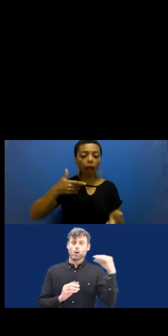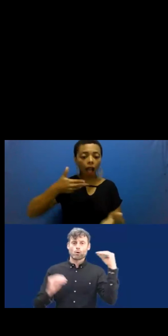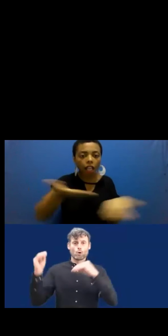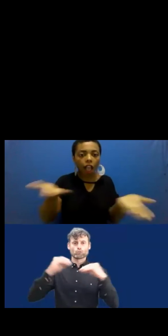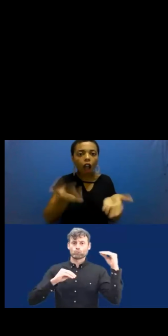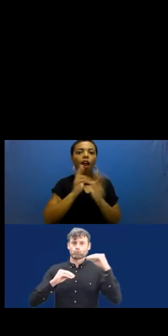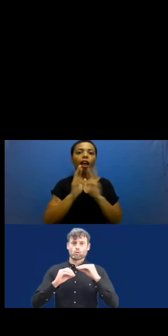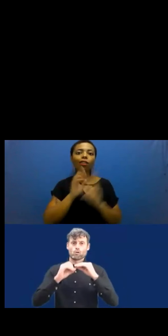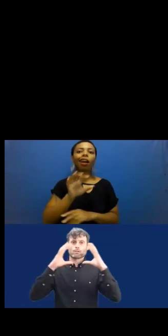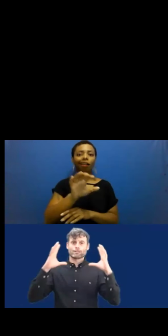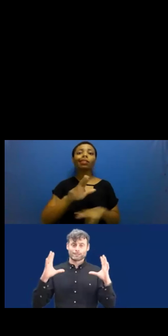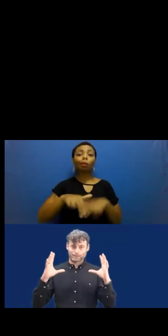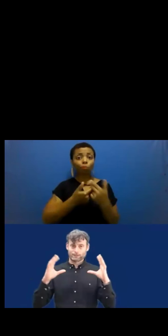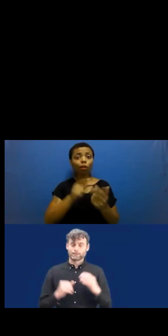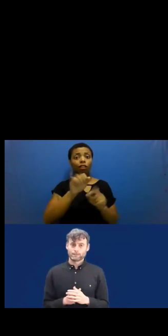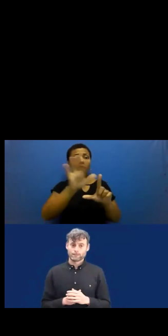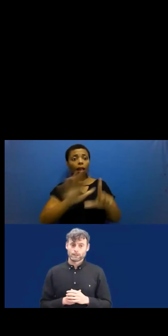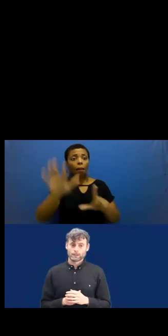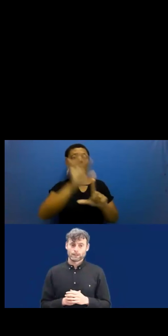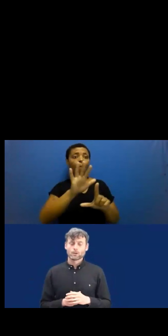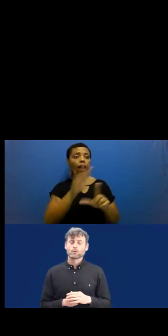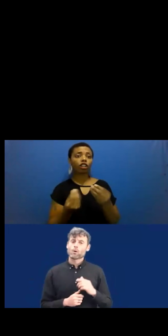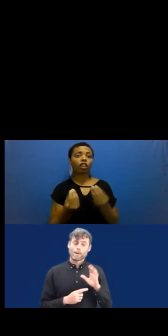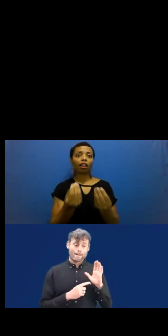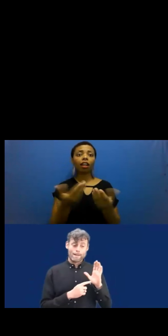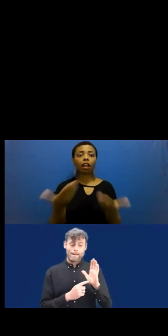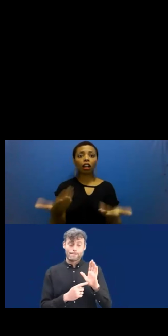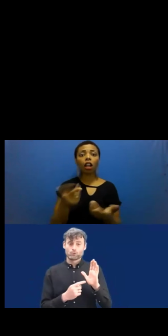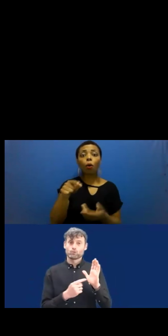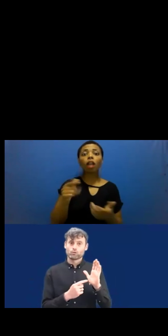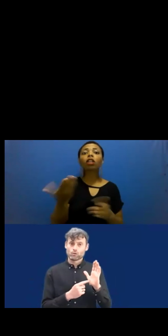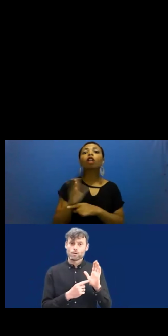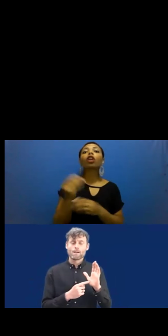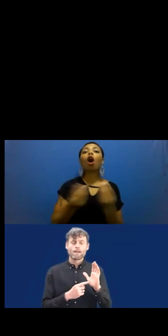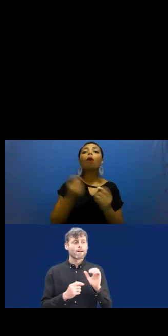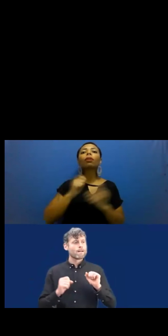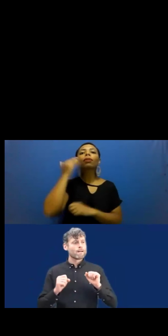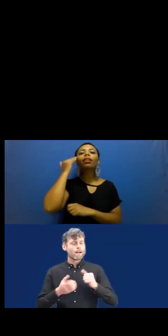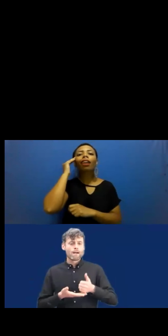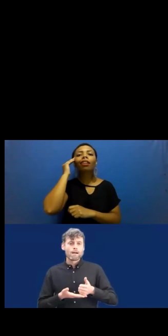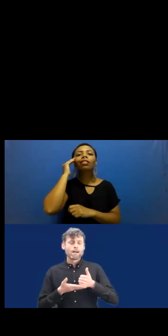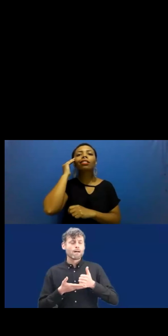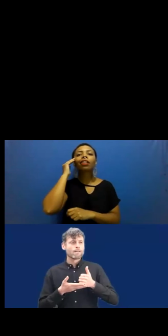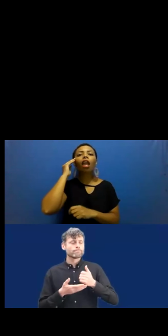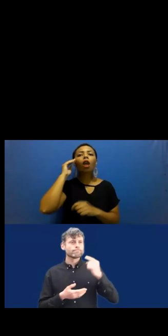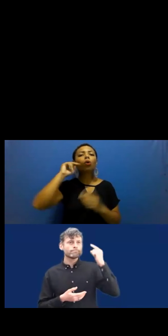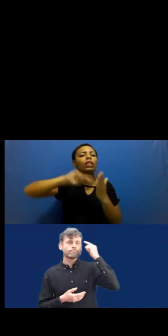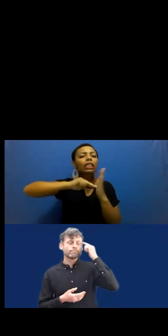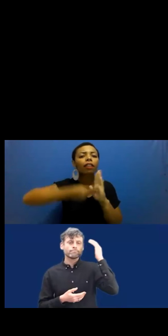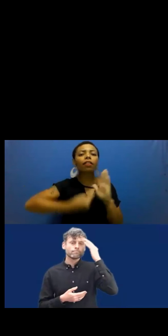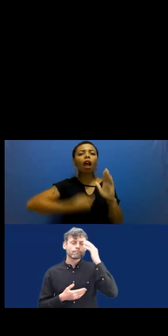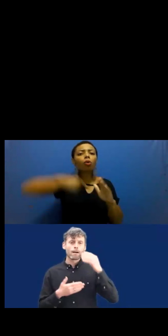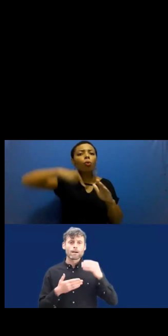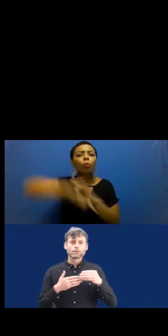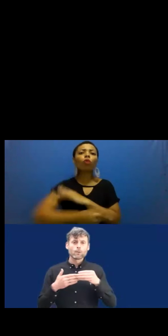of images. It serves a deeper understanding of symbolism, informing the narrative